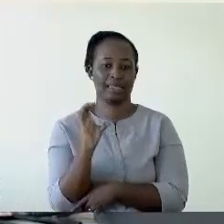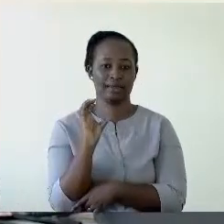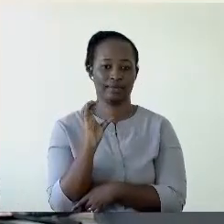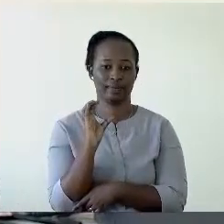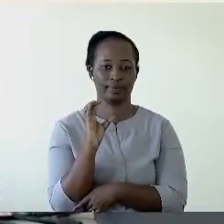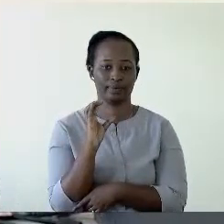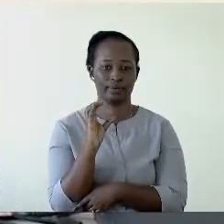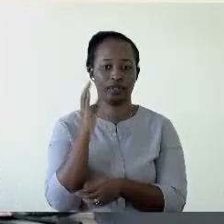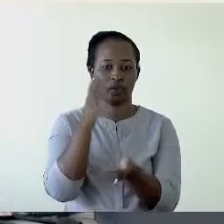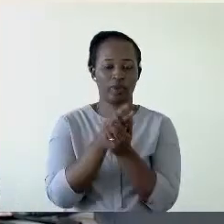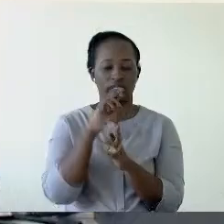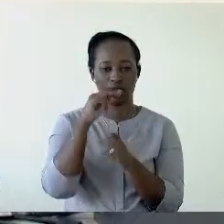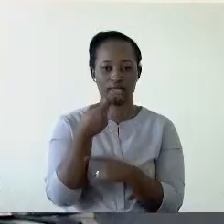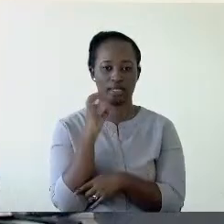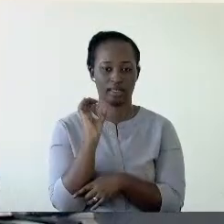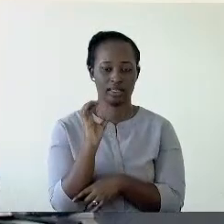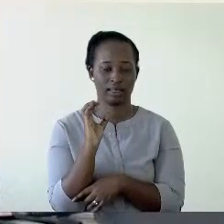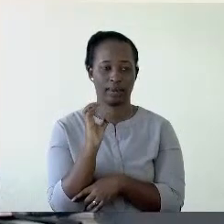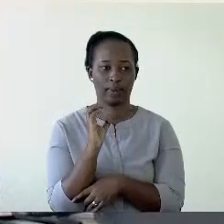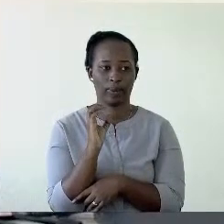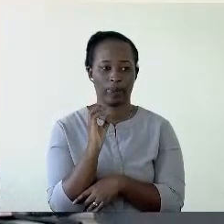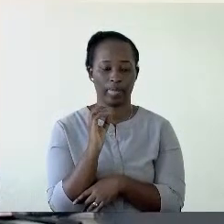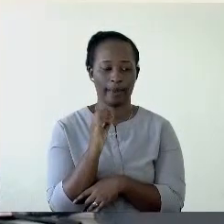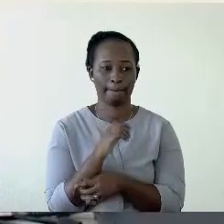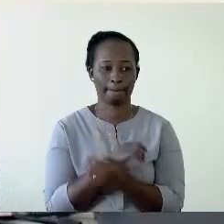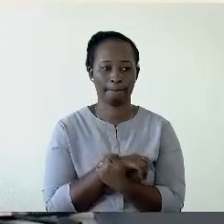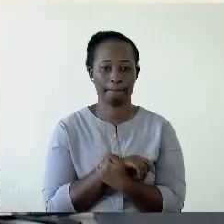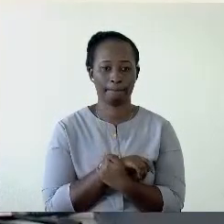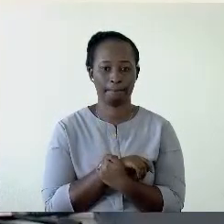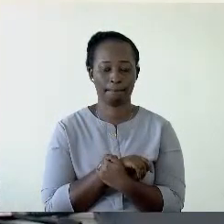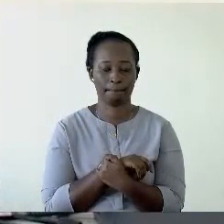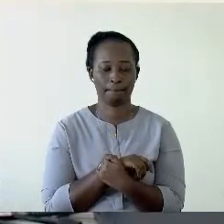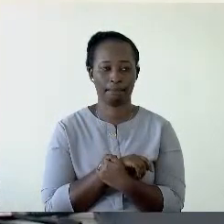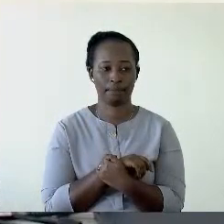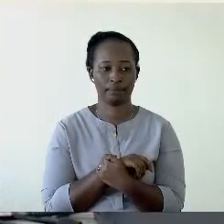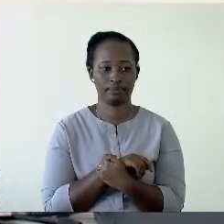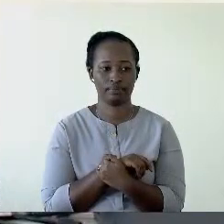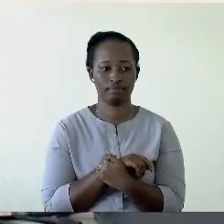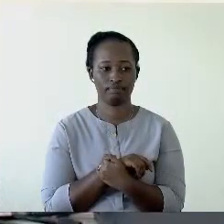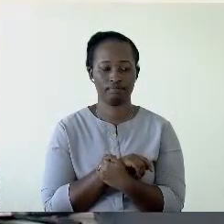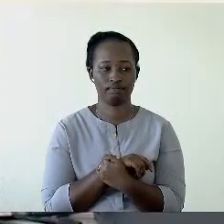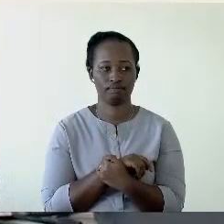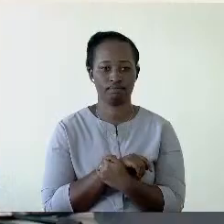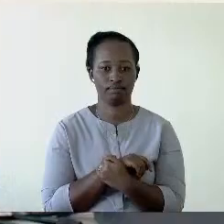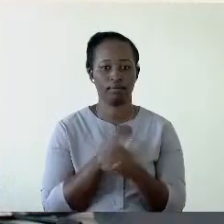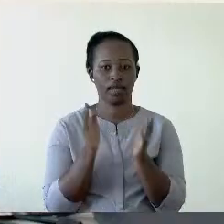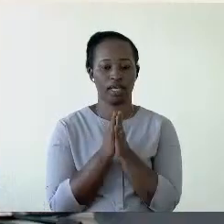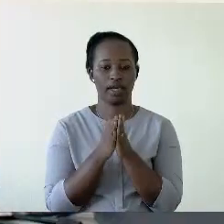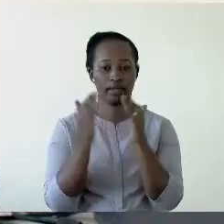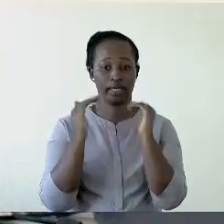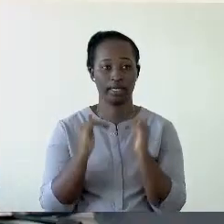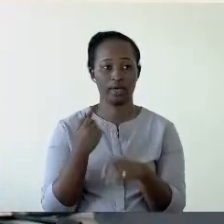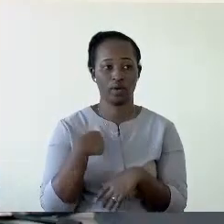C. The right answer is C. Okay? Good. And here we